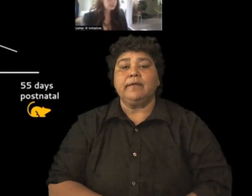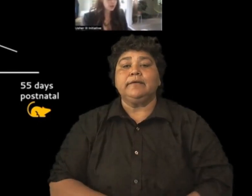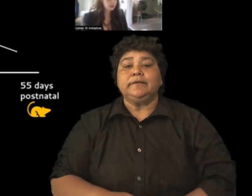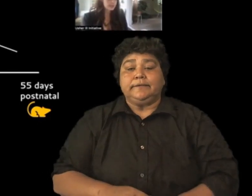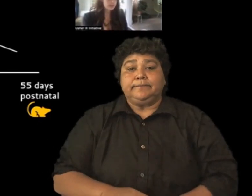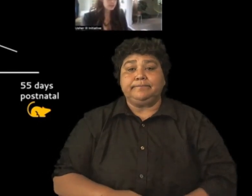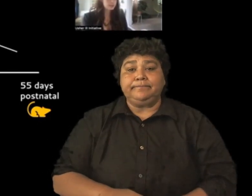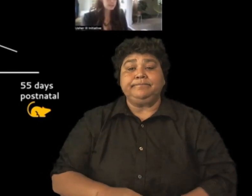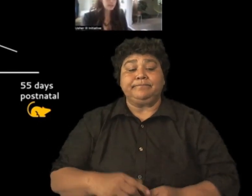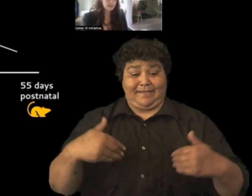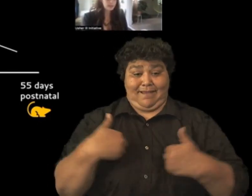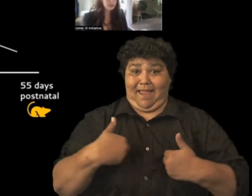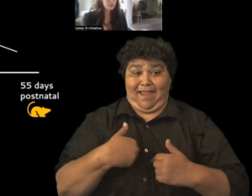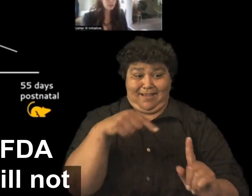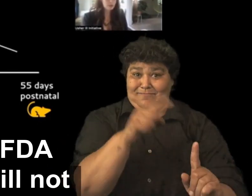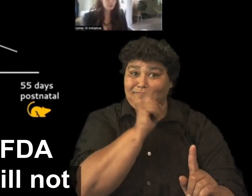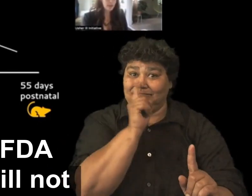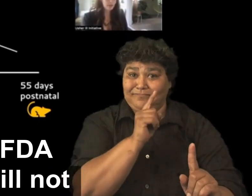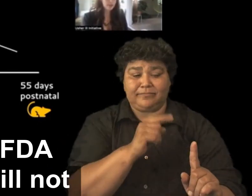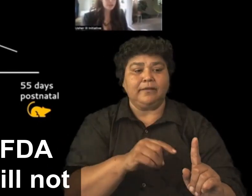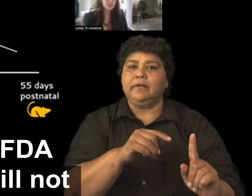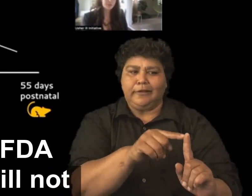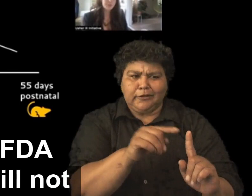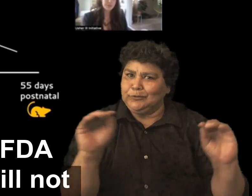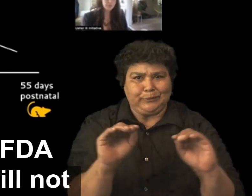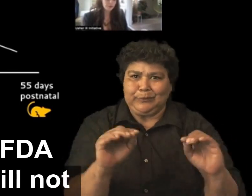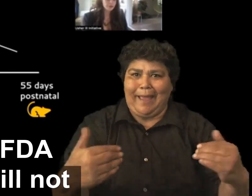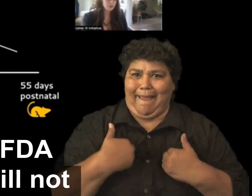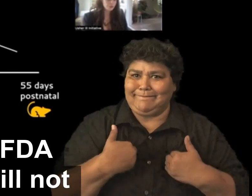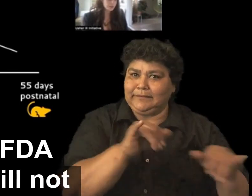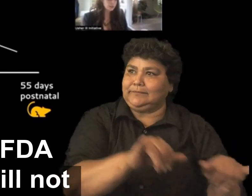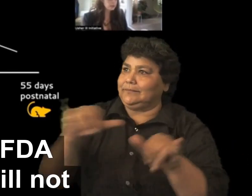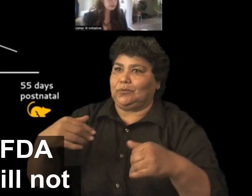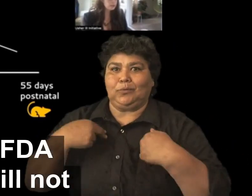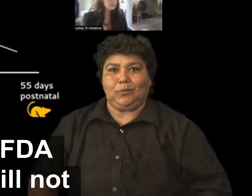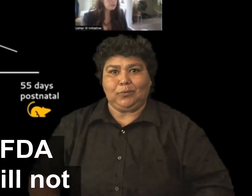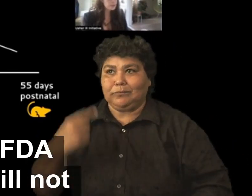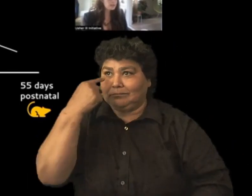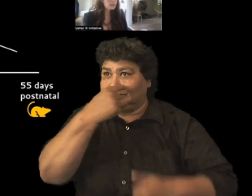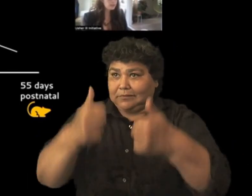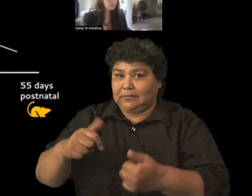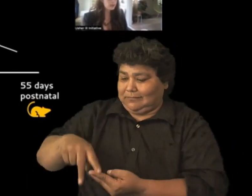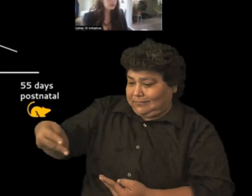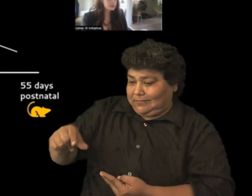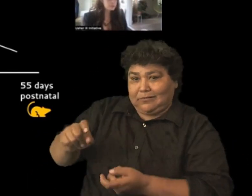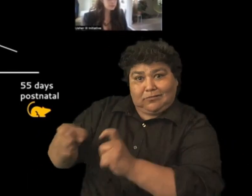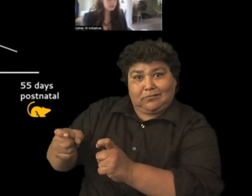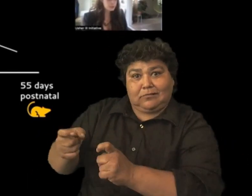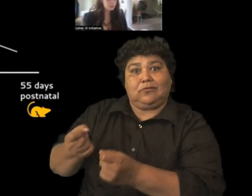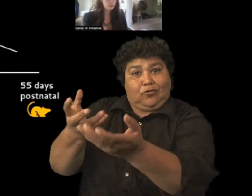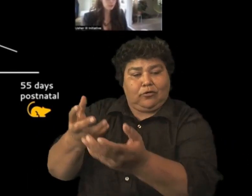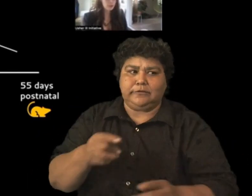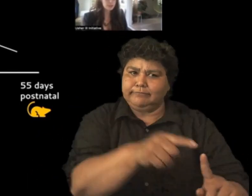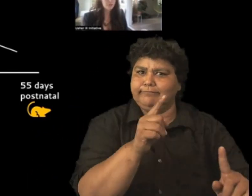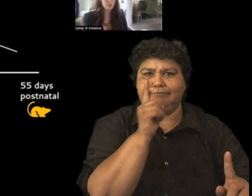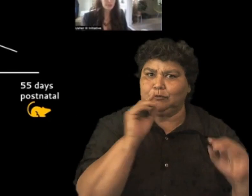suppressed progress in understanding the retinal pathology associated with Usher III, mutated CLARIN1 is responsible